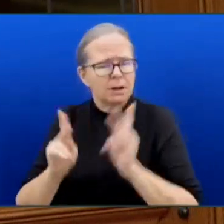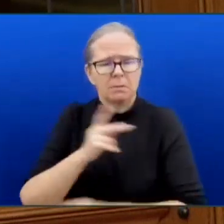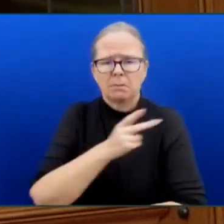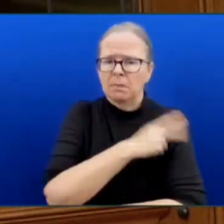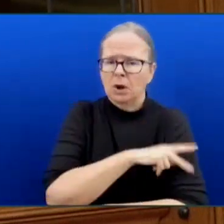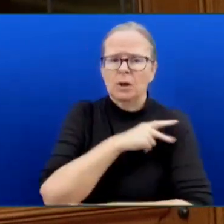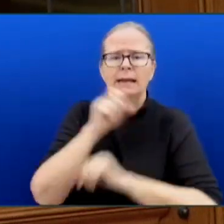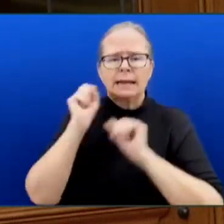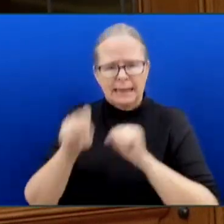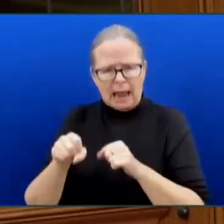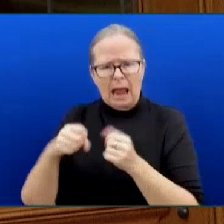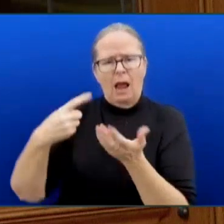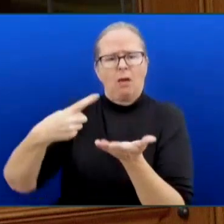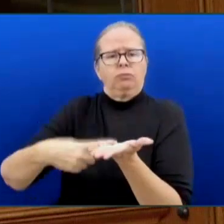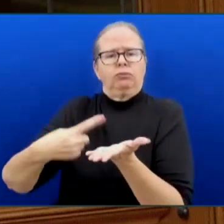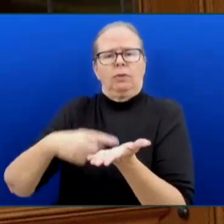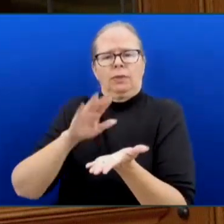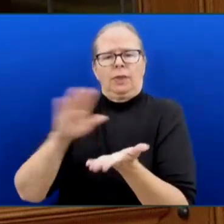no?